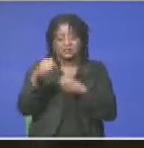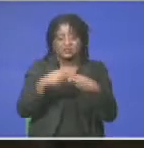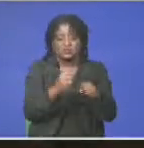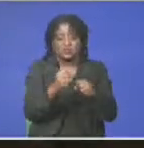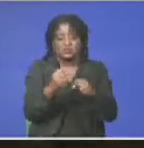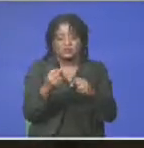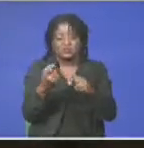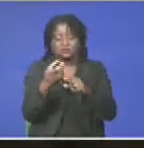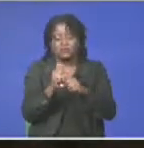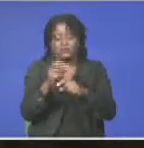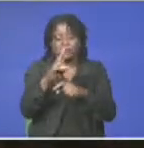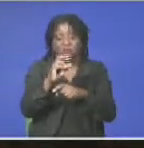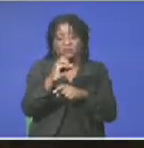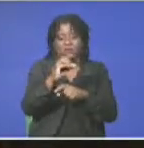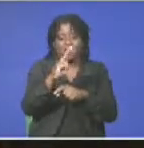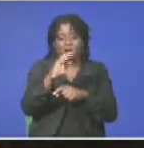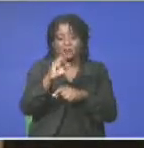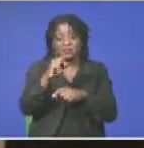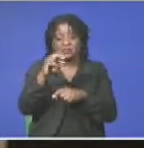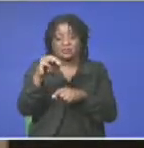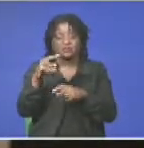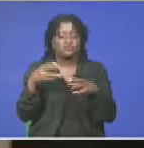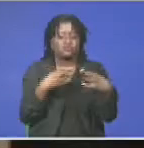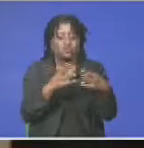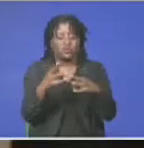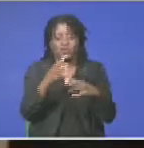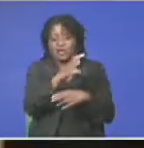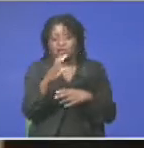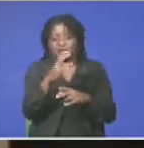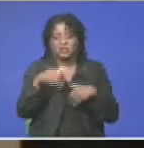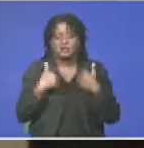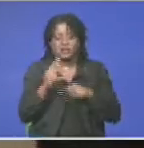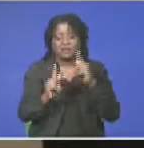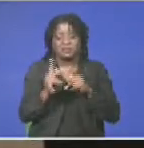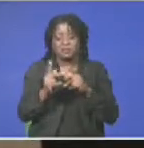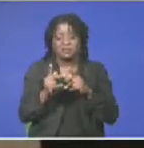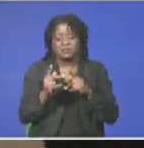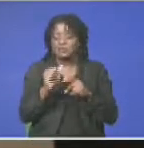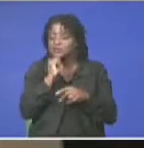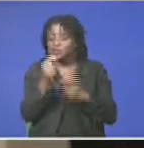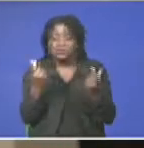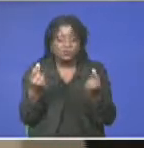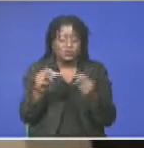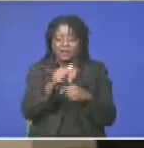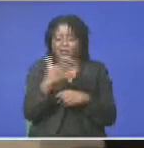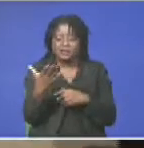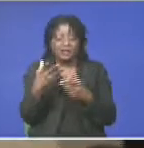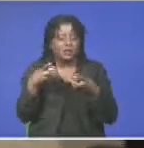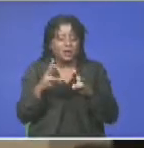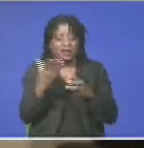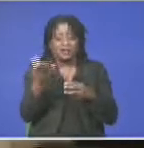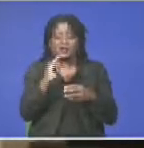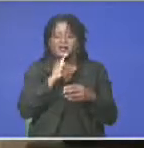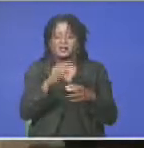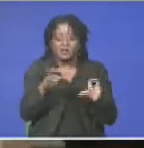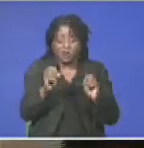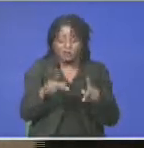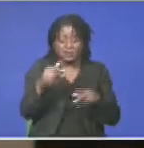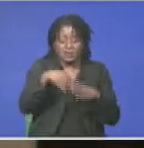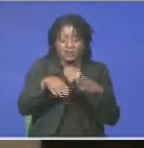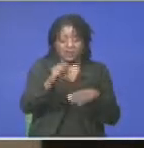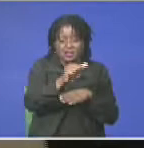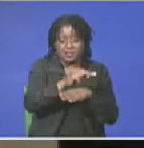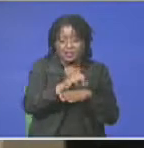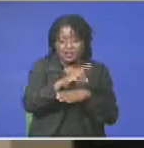Street, thousands of young people in those corridors idle. While there's an opportunity in Andras and in Abaco and